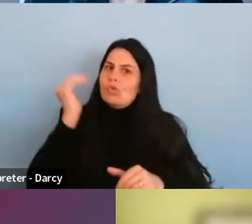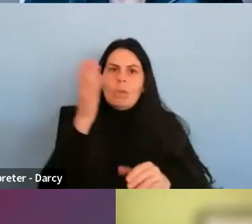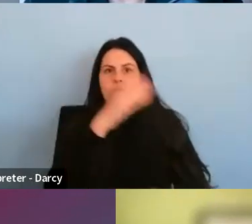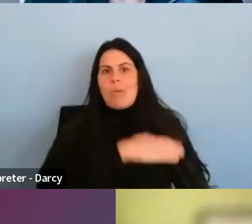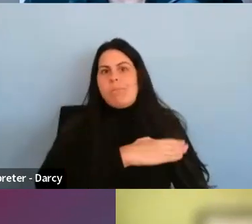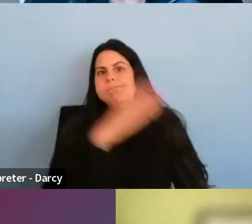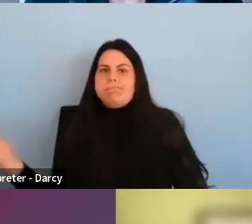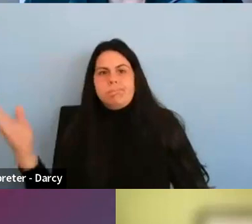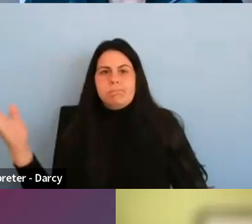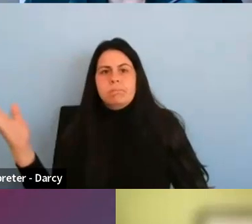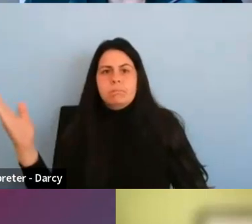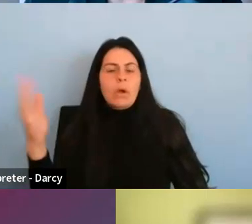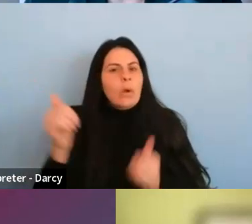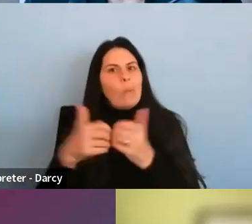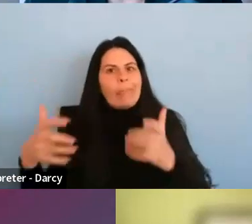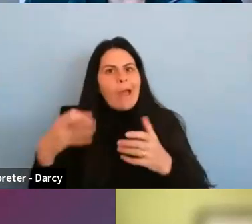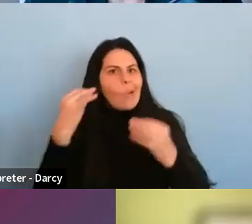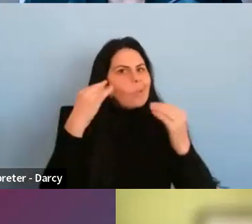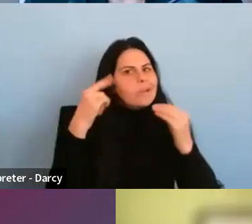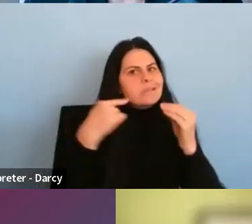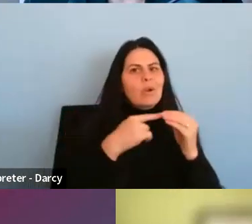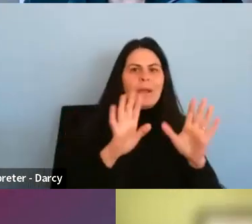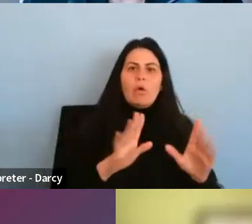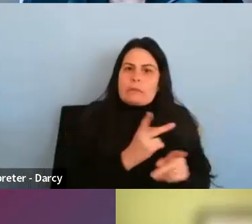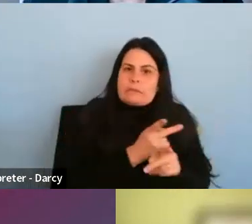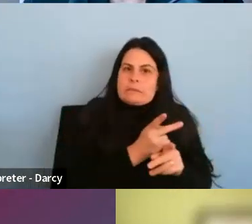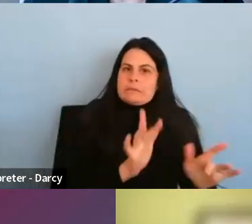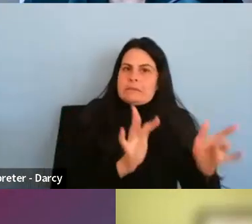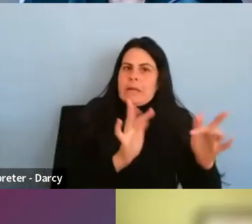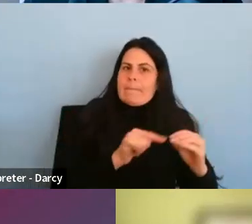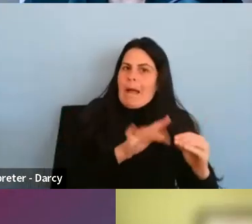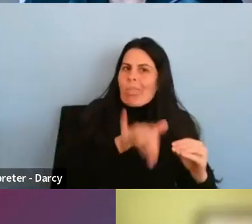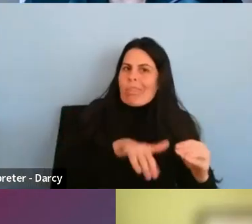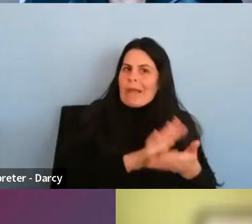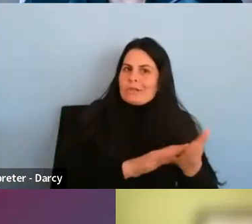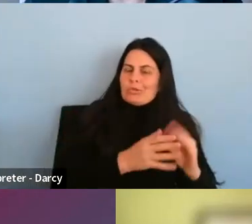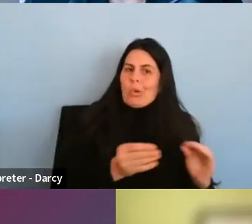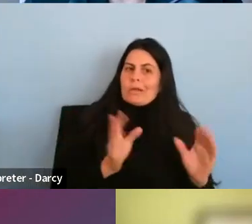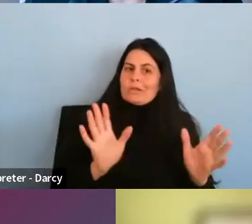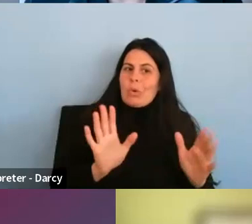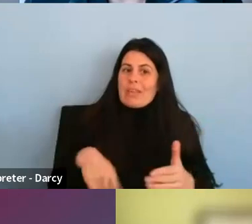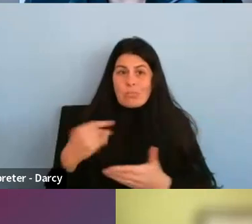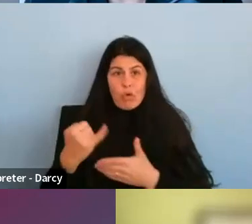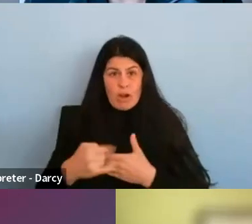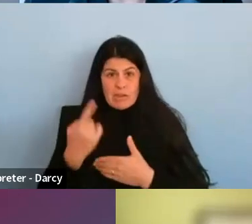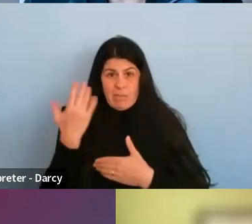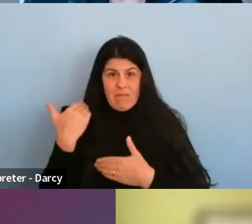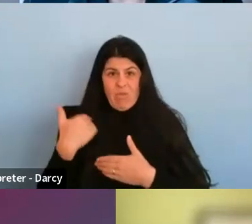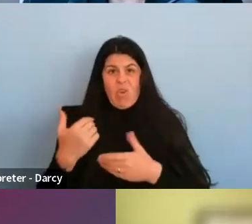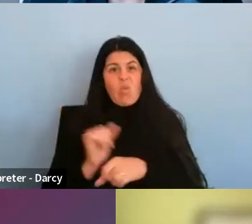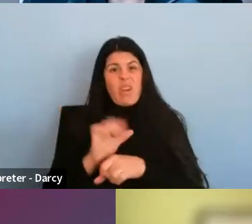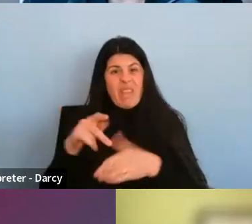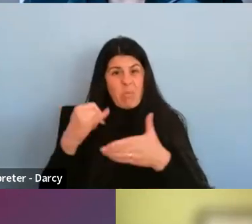consideration of the nuance within story. And so with this project, it was just like, we can